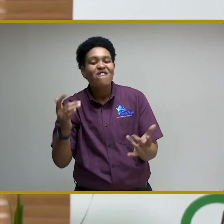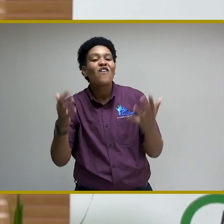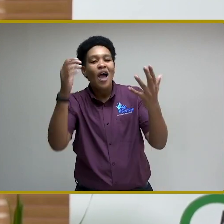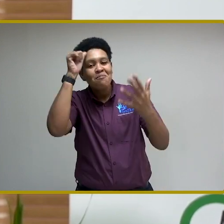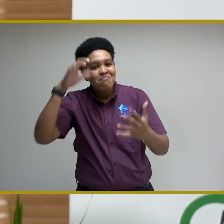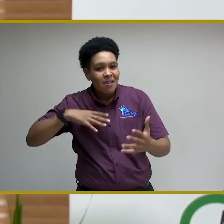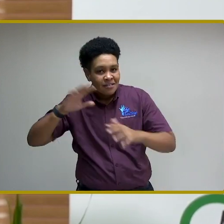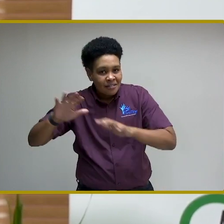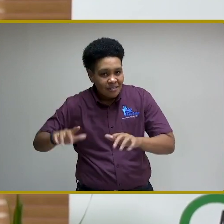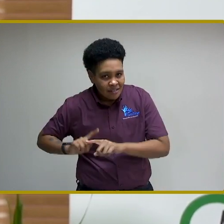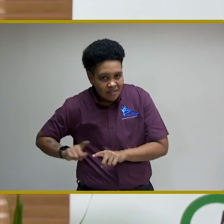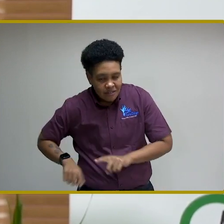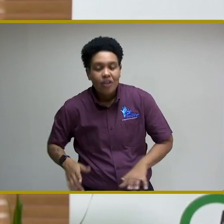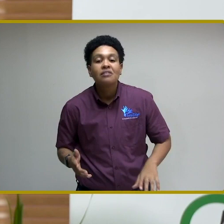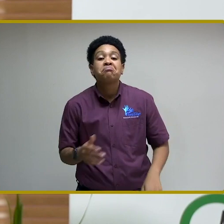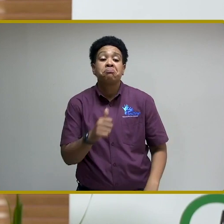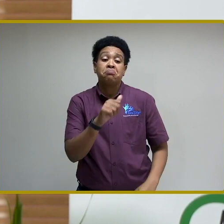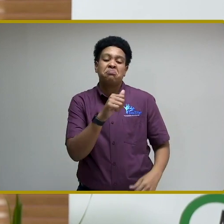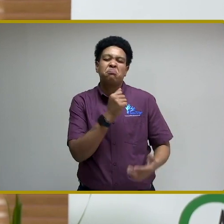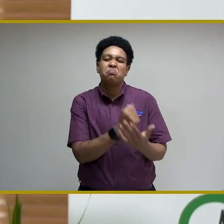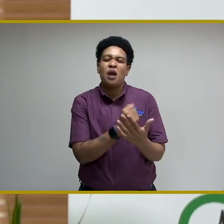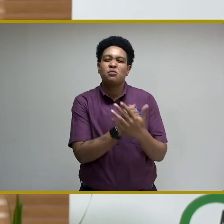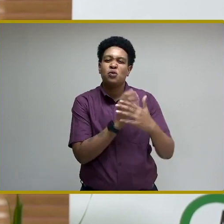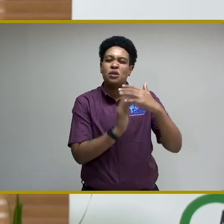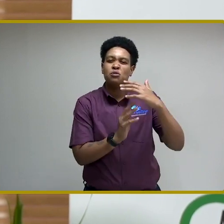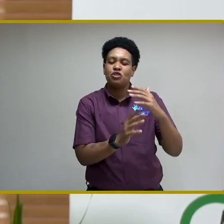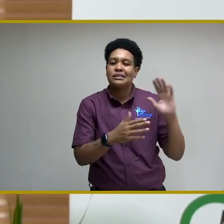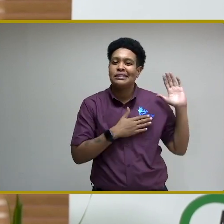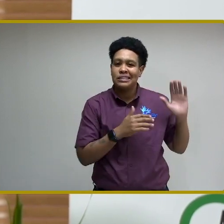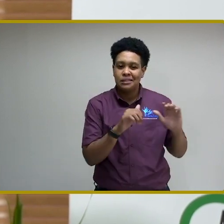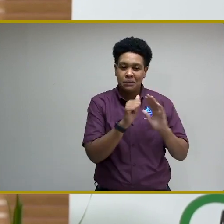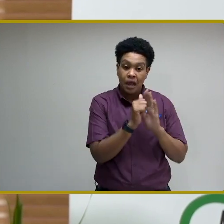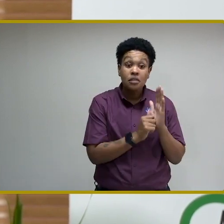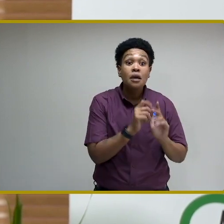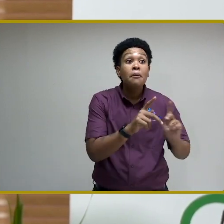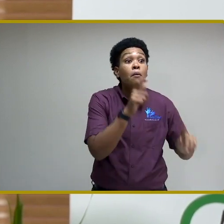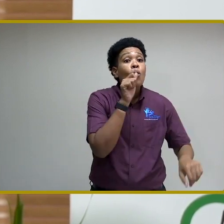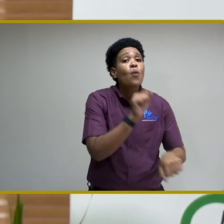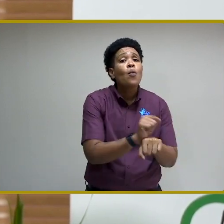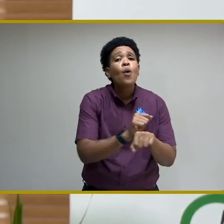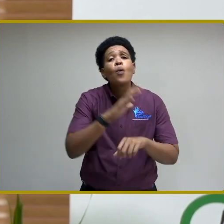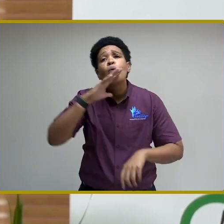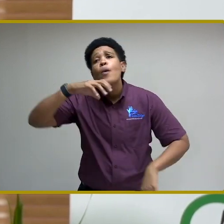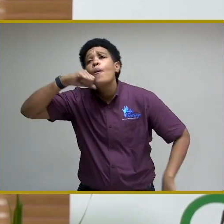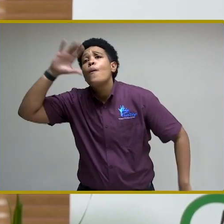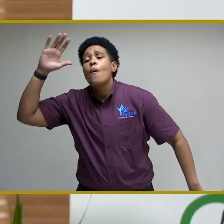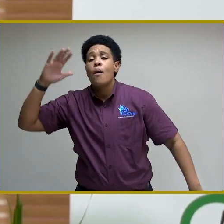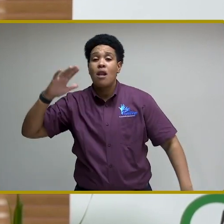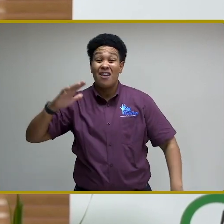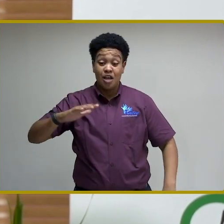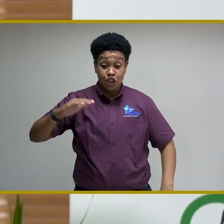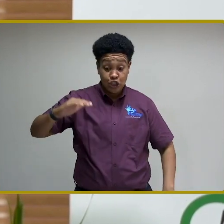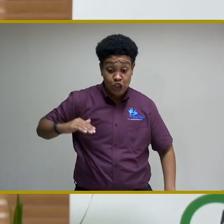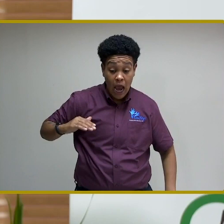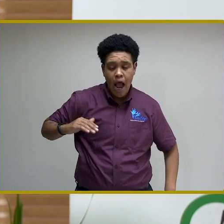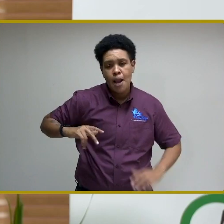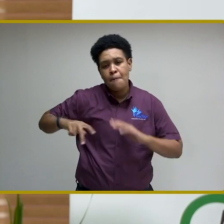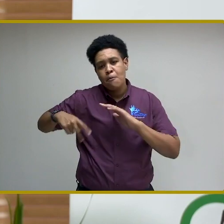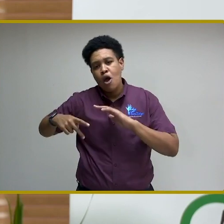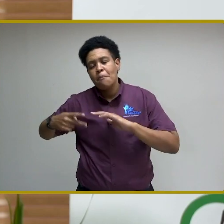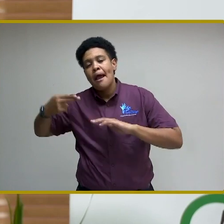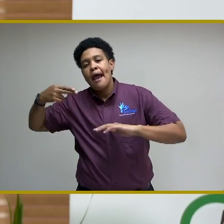Citizenship Agency, persons who work in elderly childhood, primary and secondary